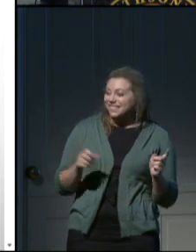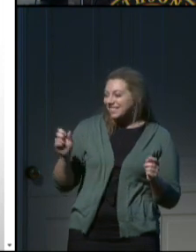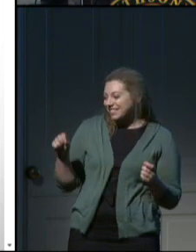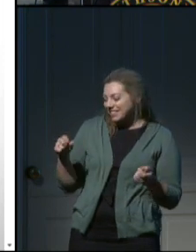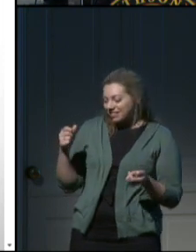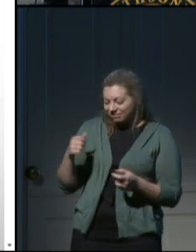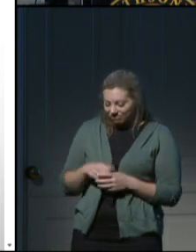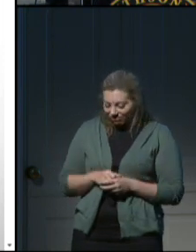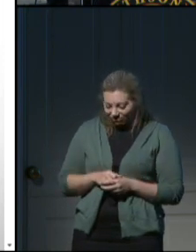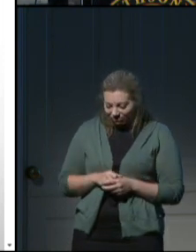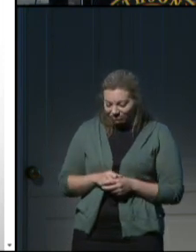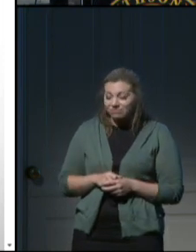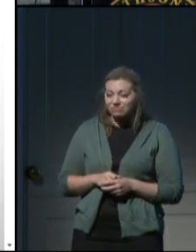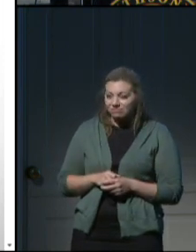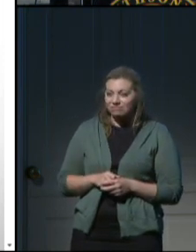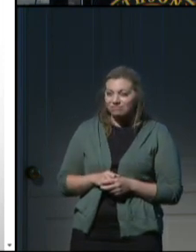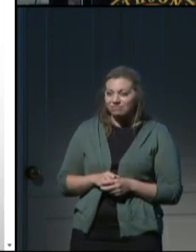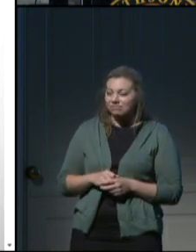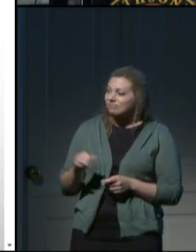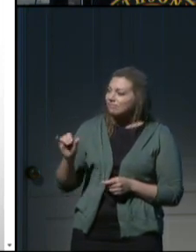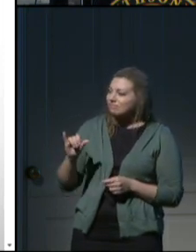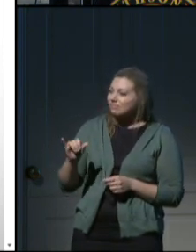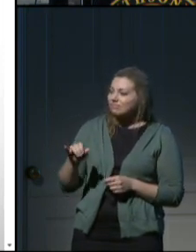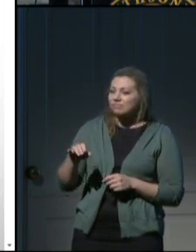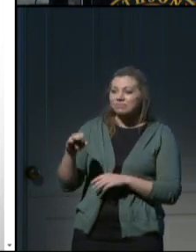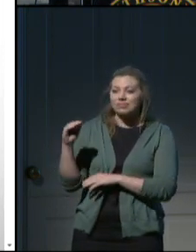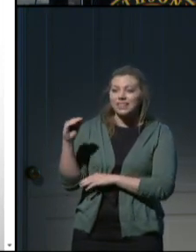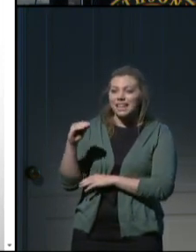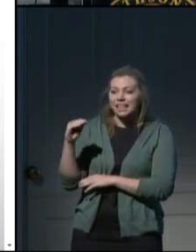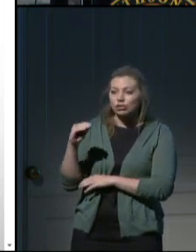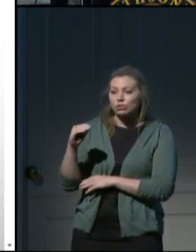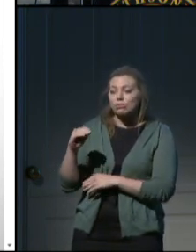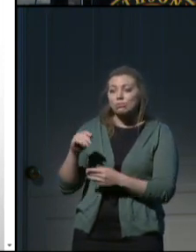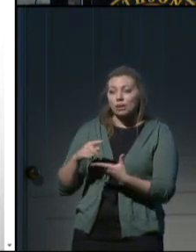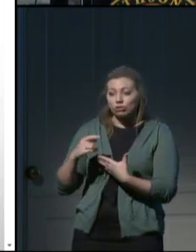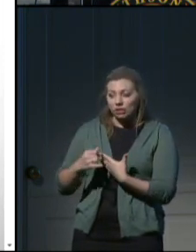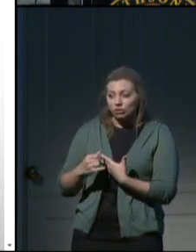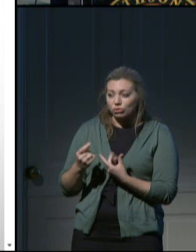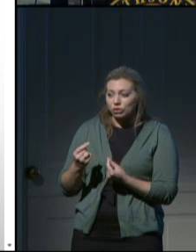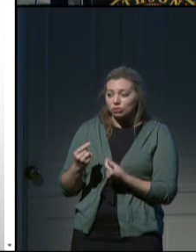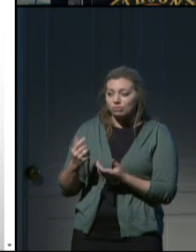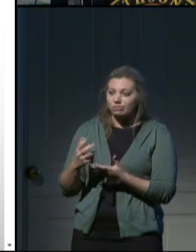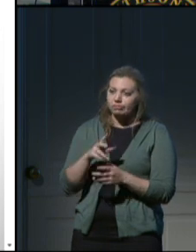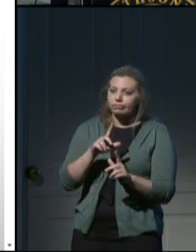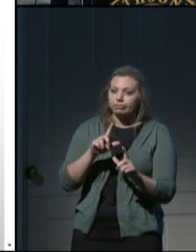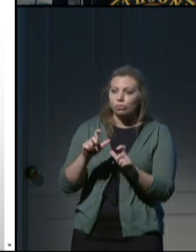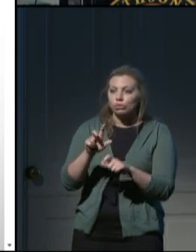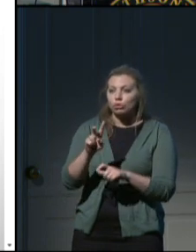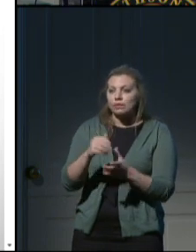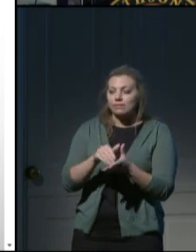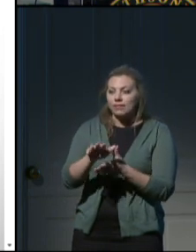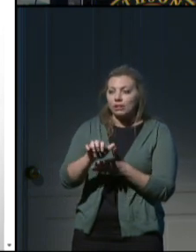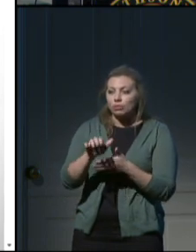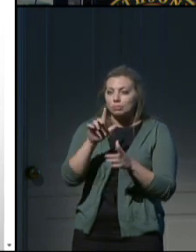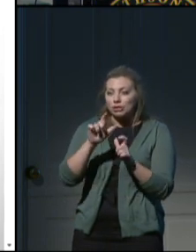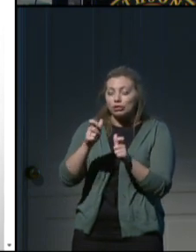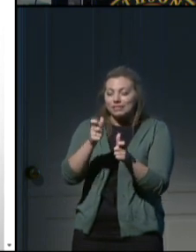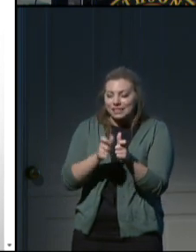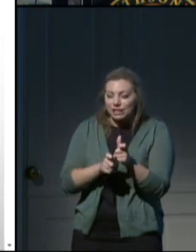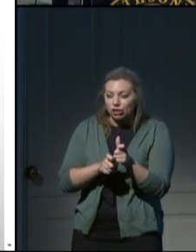like the dinosaur project, we took 2,500 photos of each of these